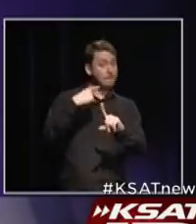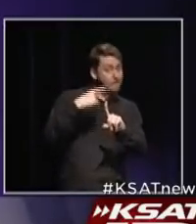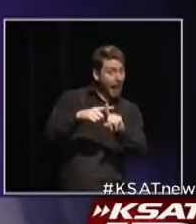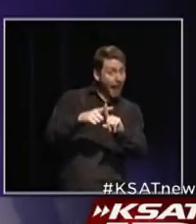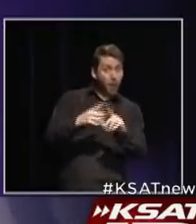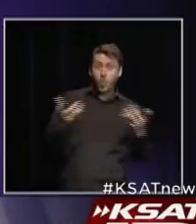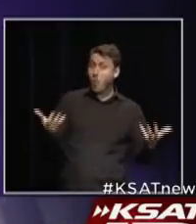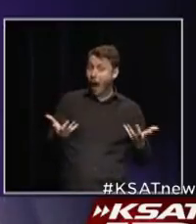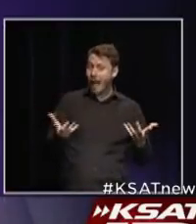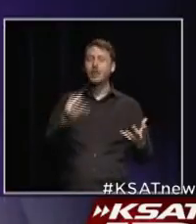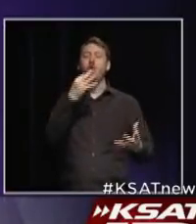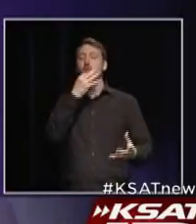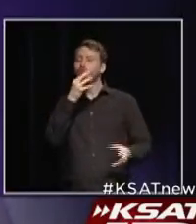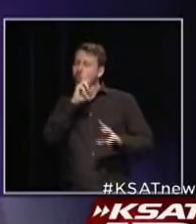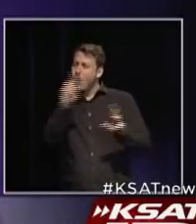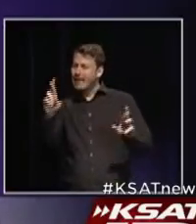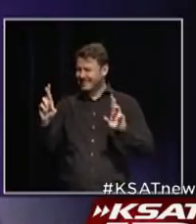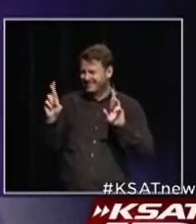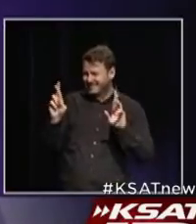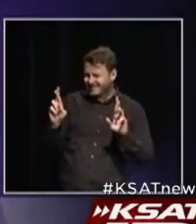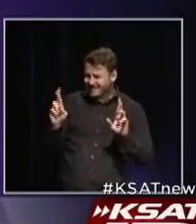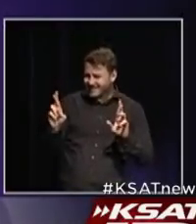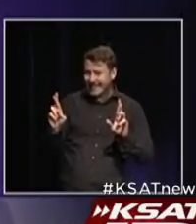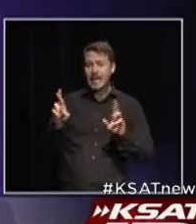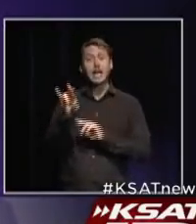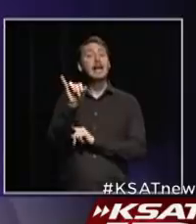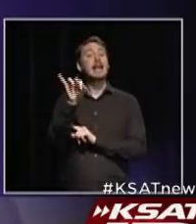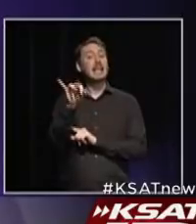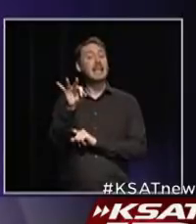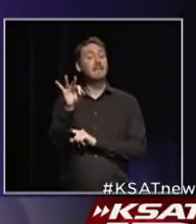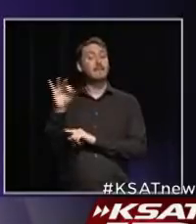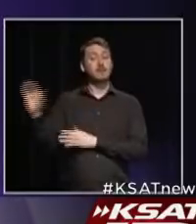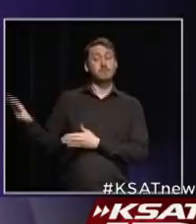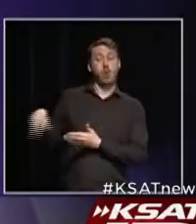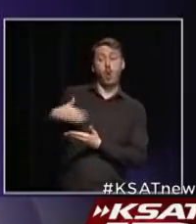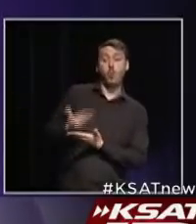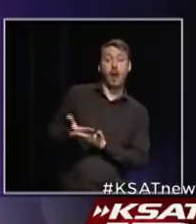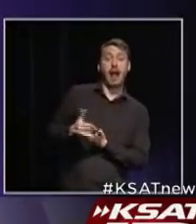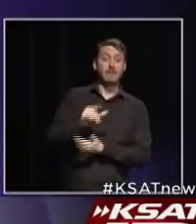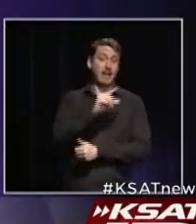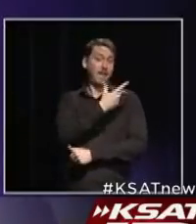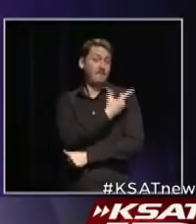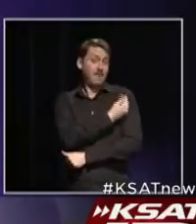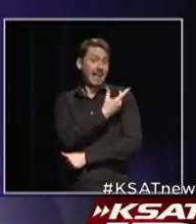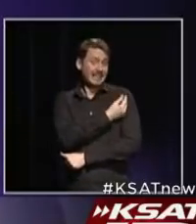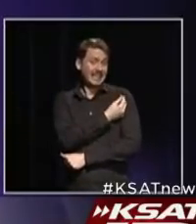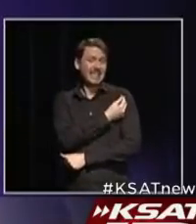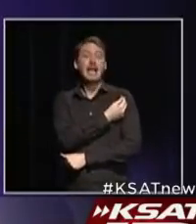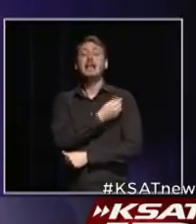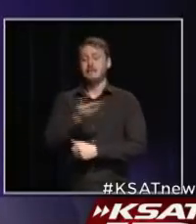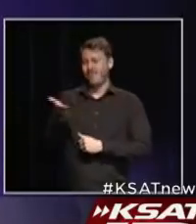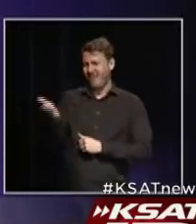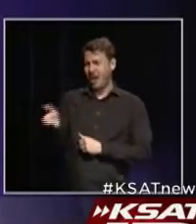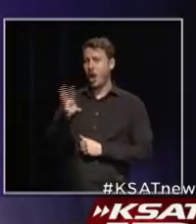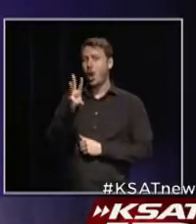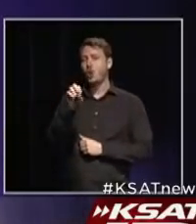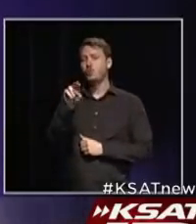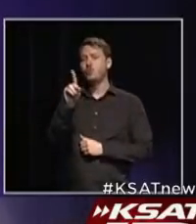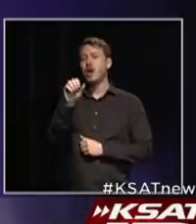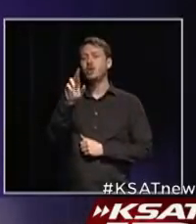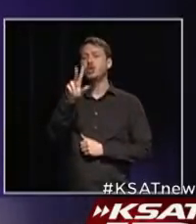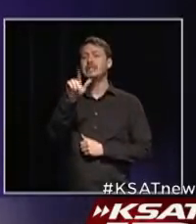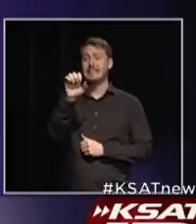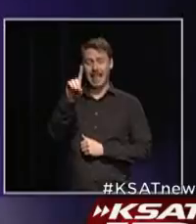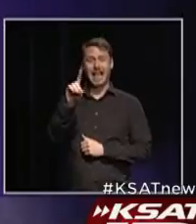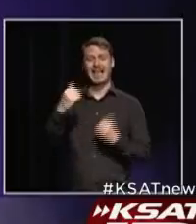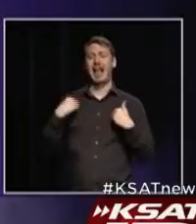ready for, and cross your fingers if we get the vaccine, we're on one level of Wonderland Mall now. We're